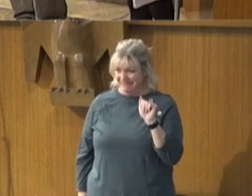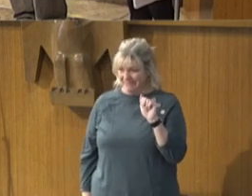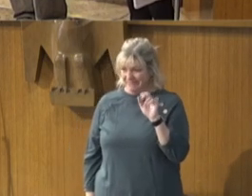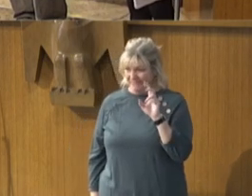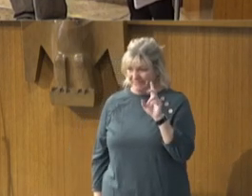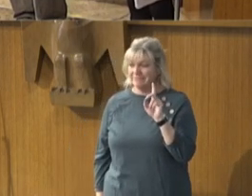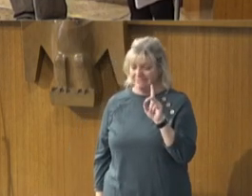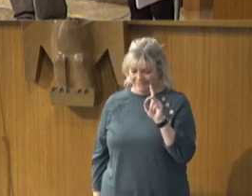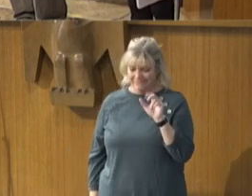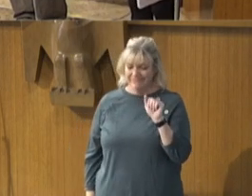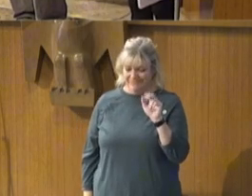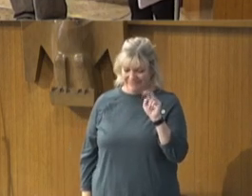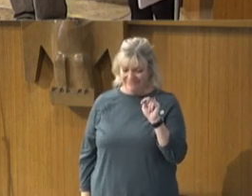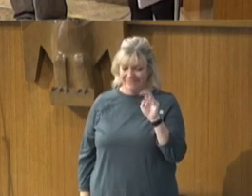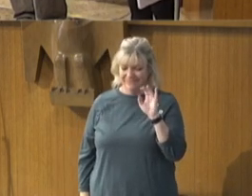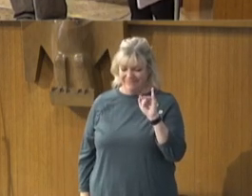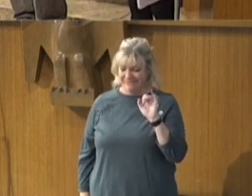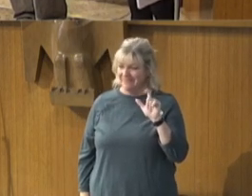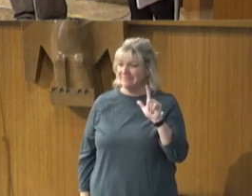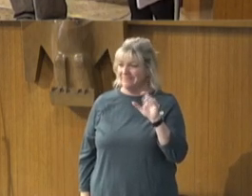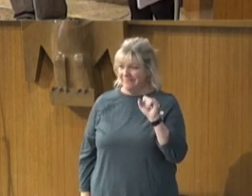Donna Danielson.